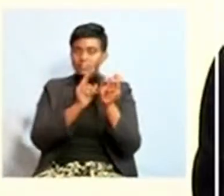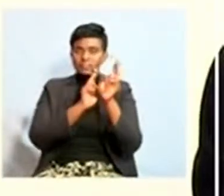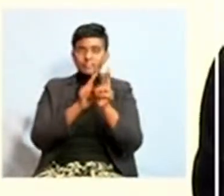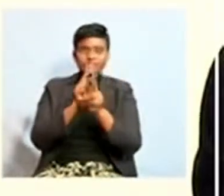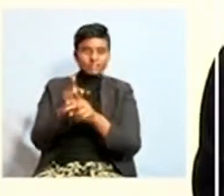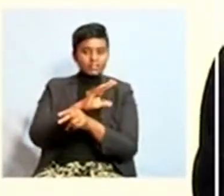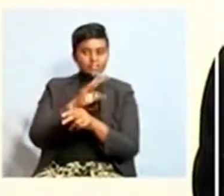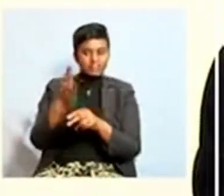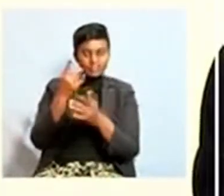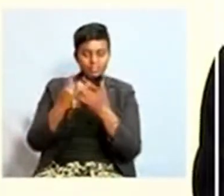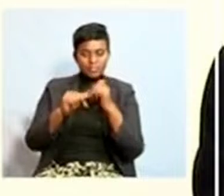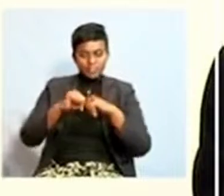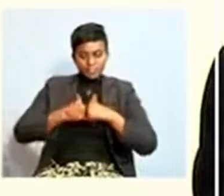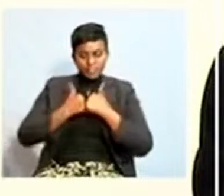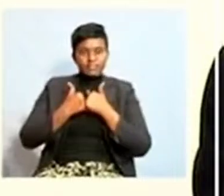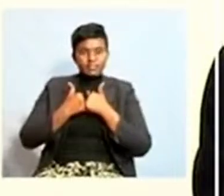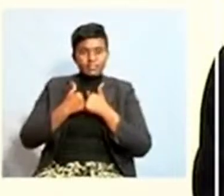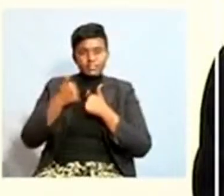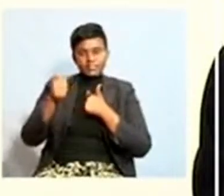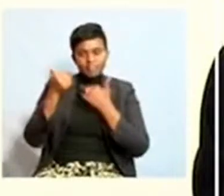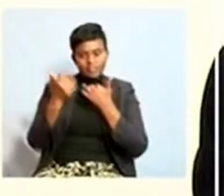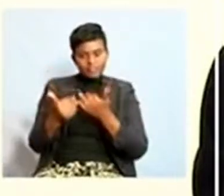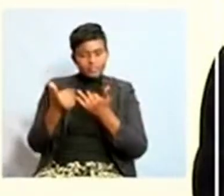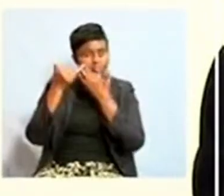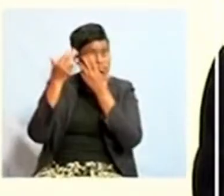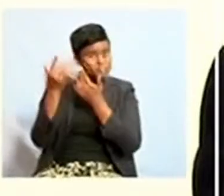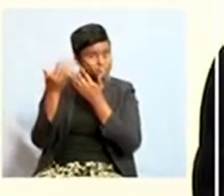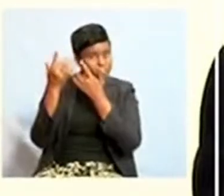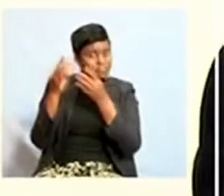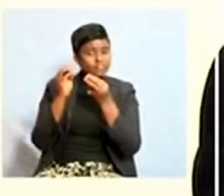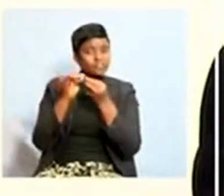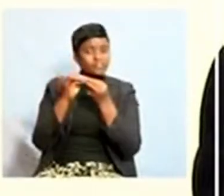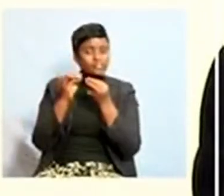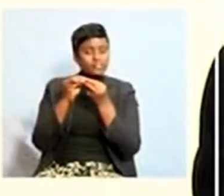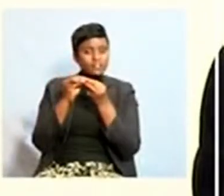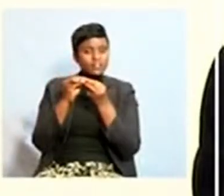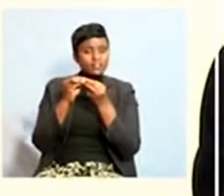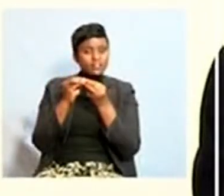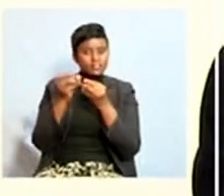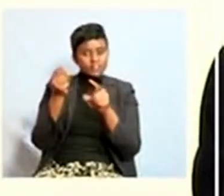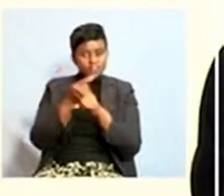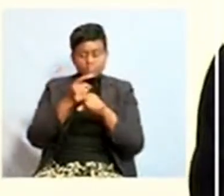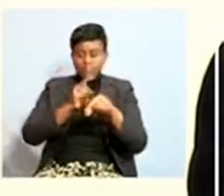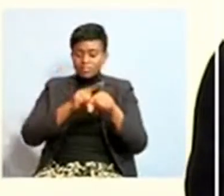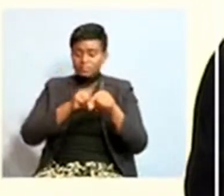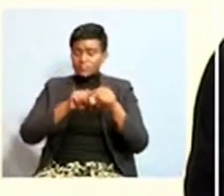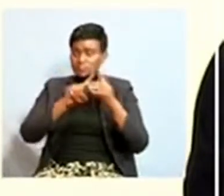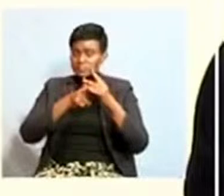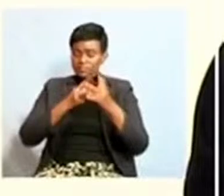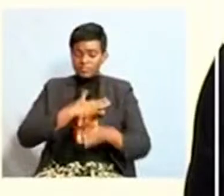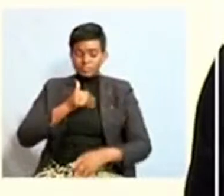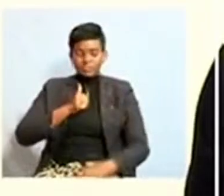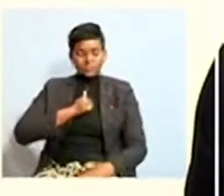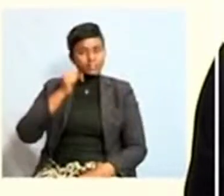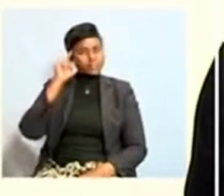that you are expecting. From the outset, I think